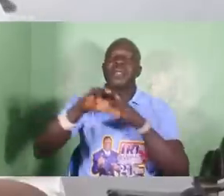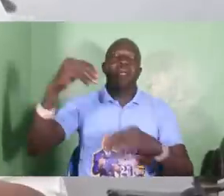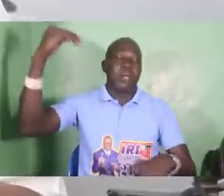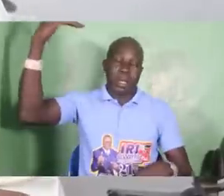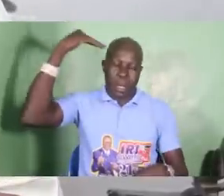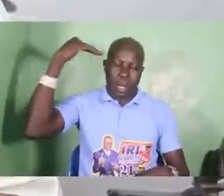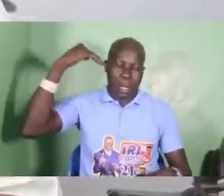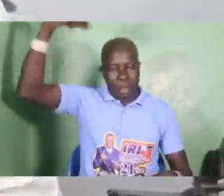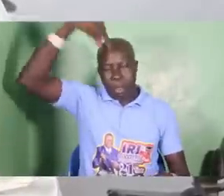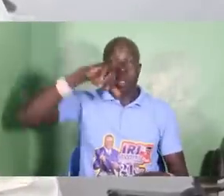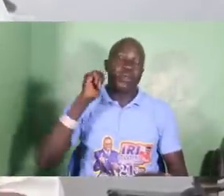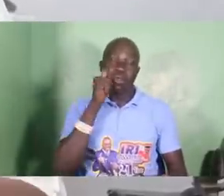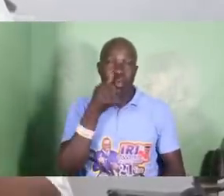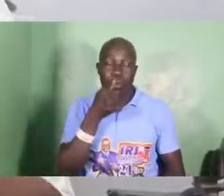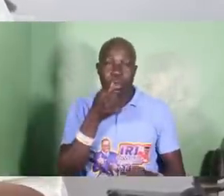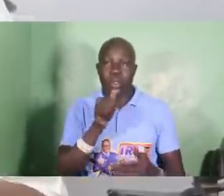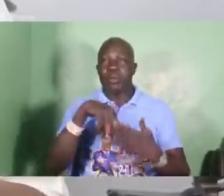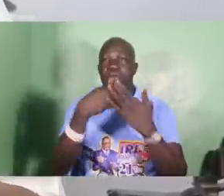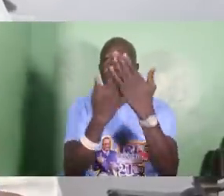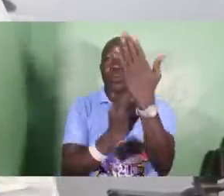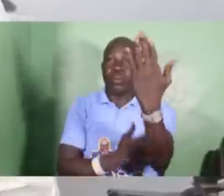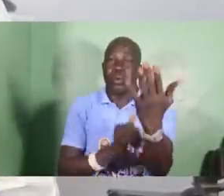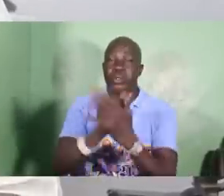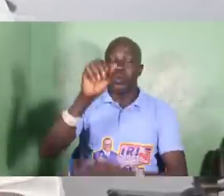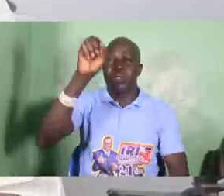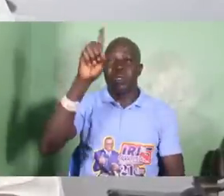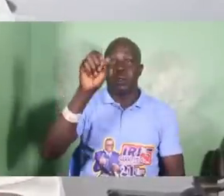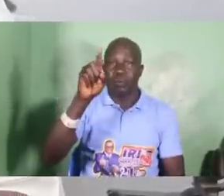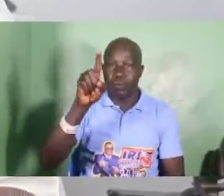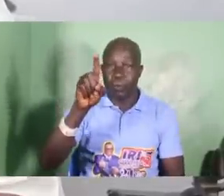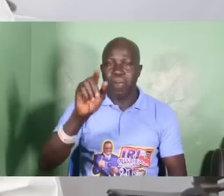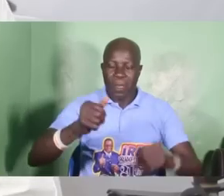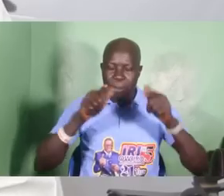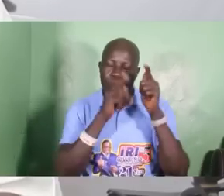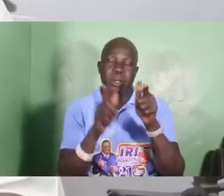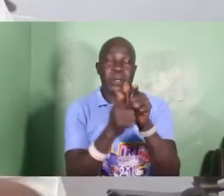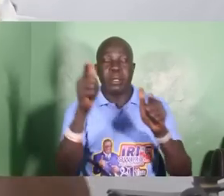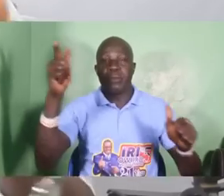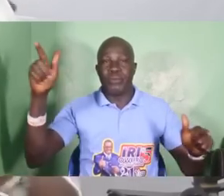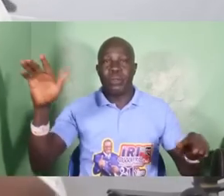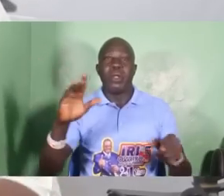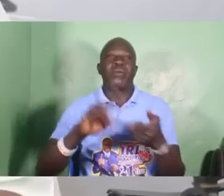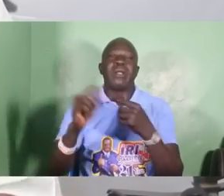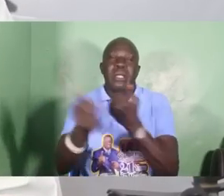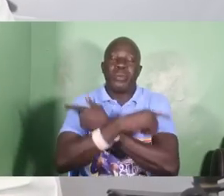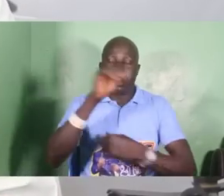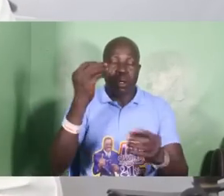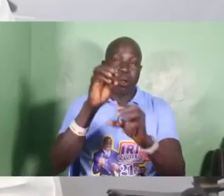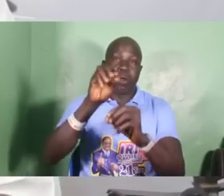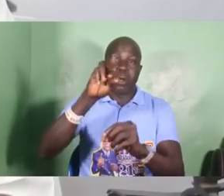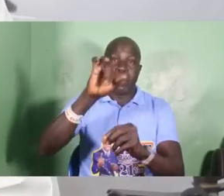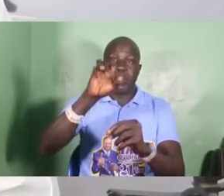There will be program at headquarters tomorrow from morning to 11 a.m. And it's going to be powerful from